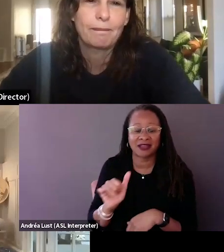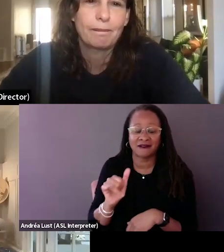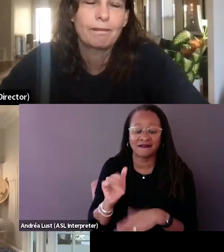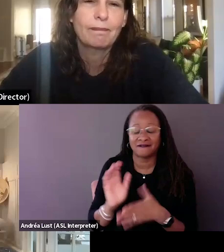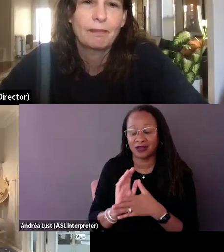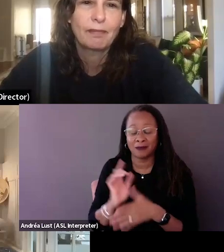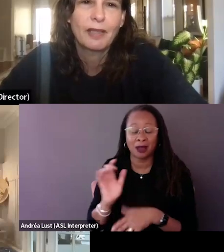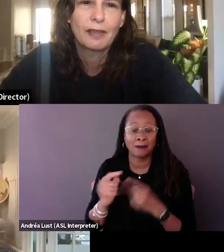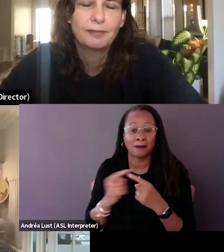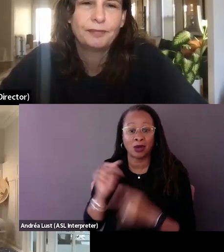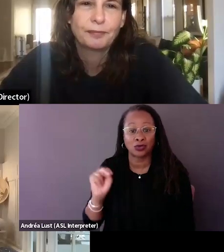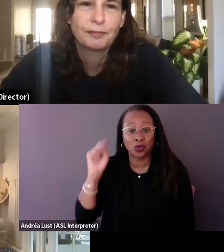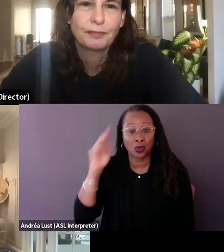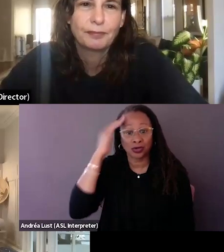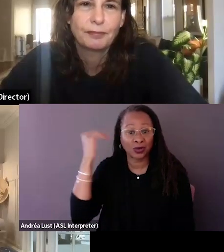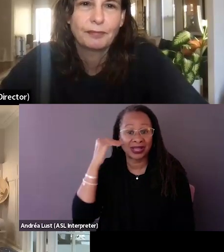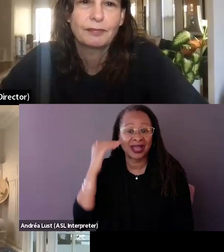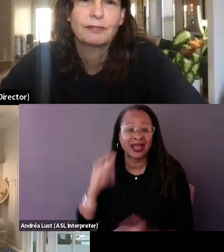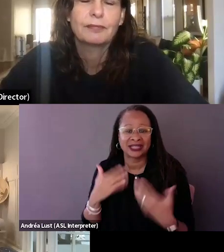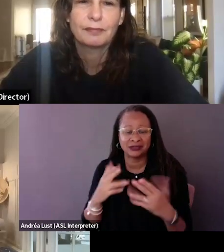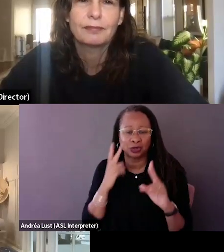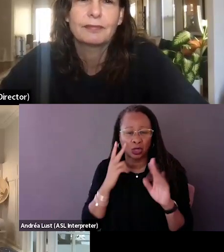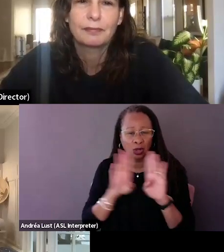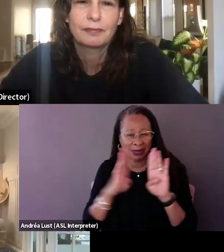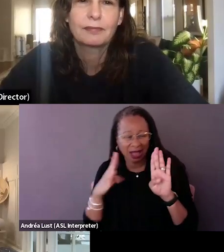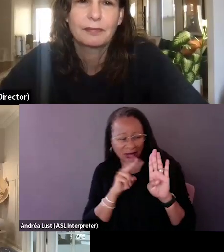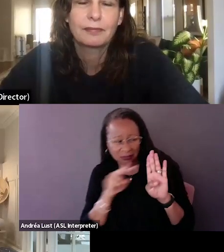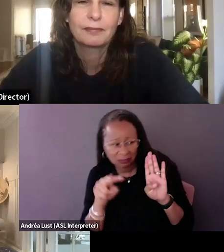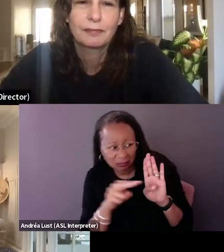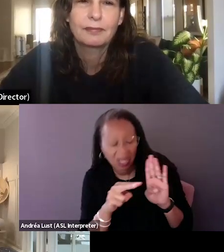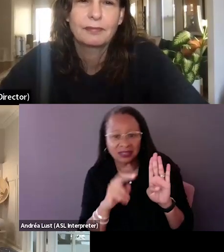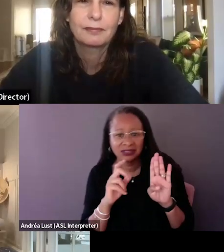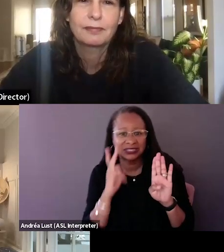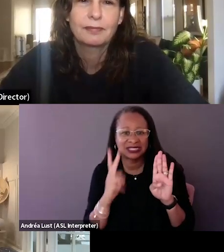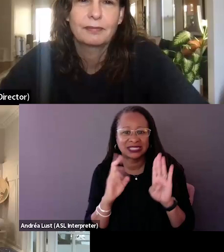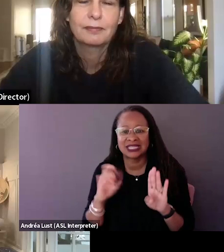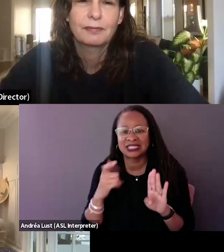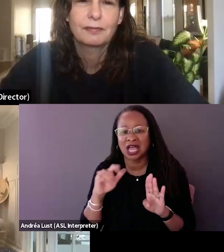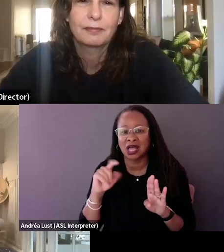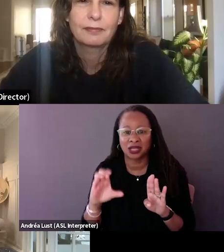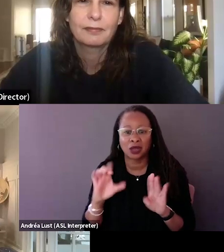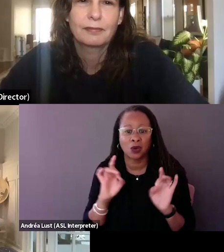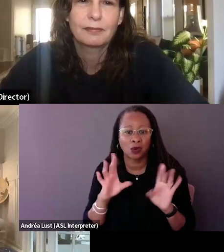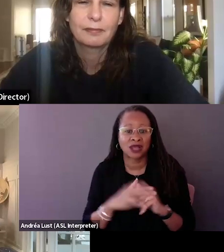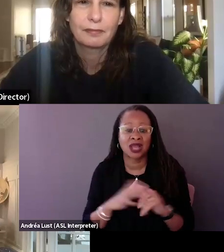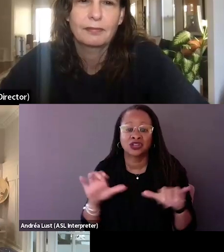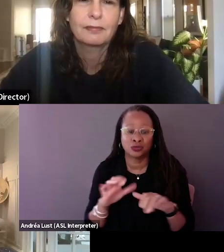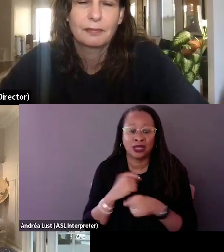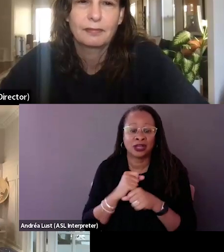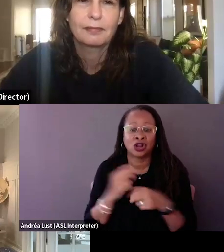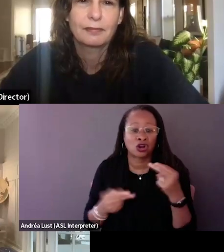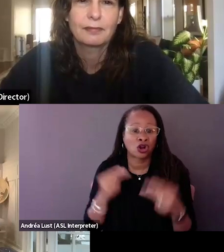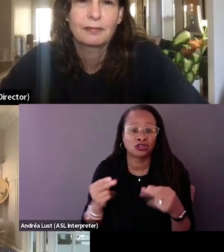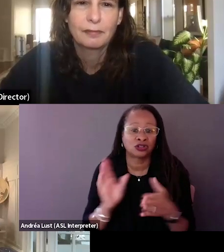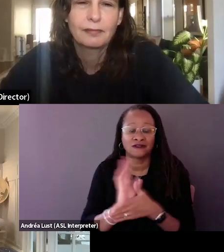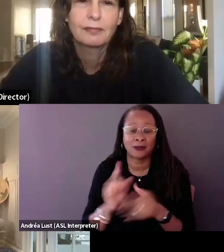that maybe gives you kind of one of those peek behind the curtain, exotic horror thing. You've made an urgent film about the people there and what